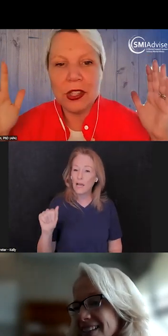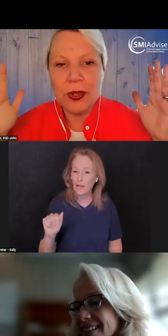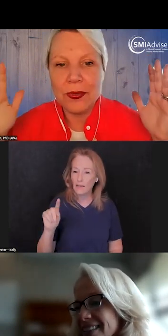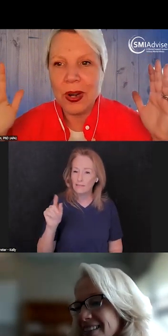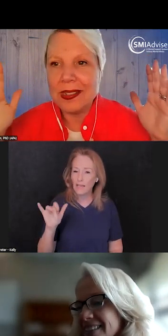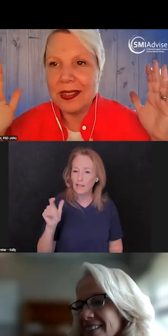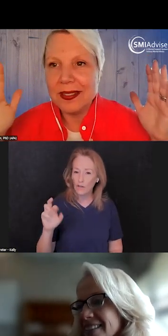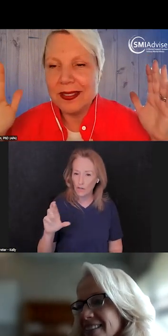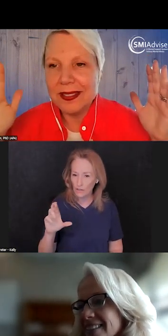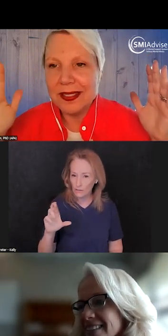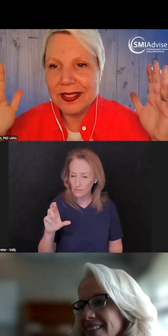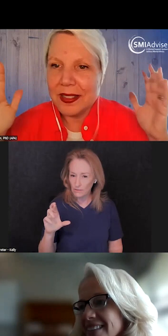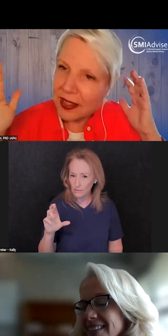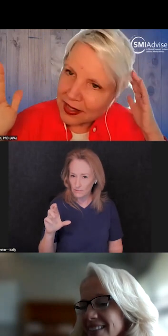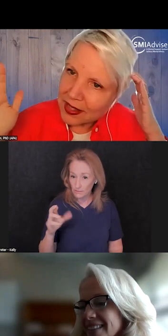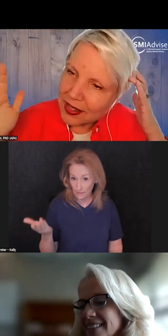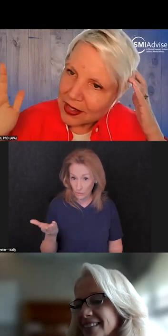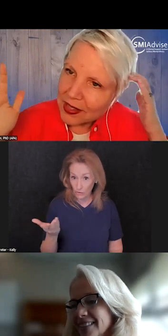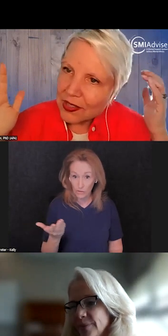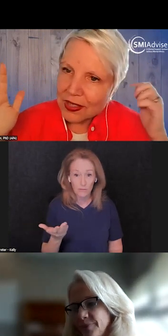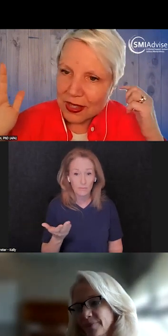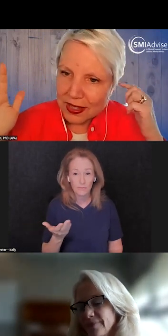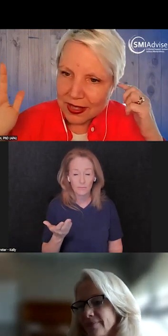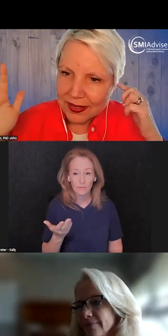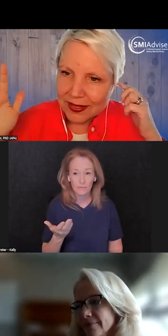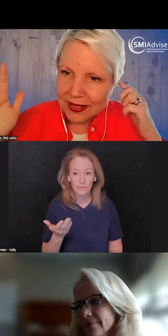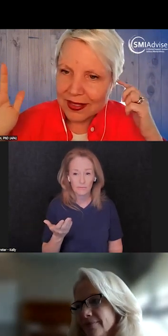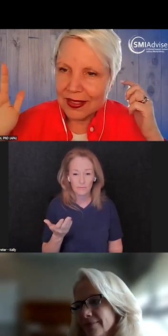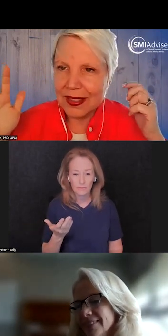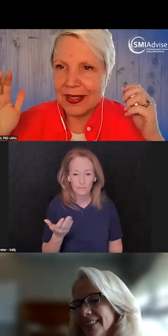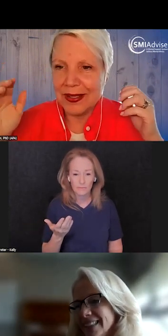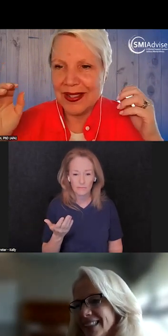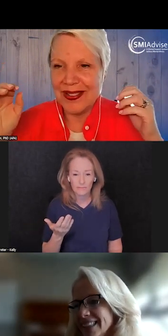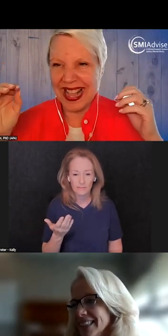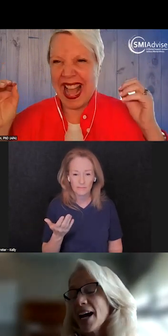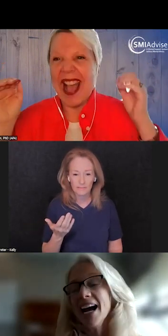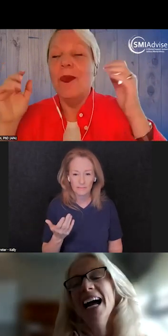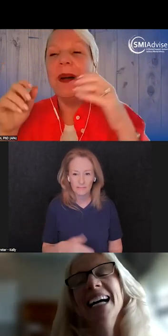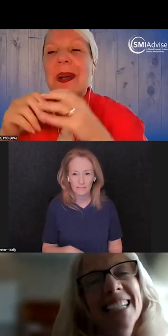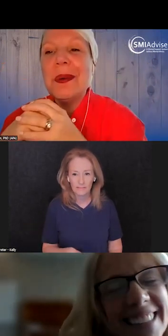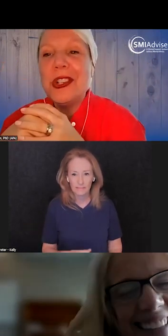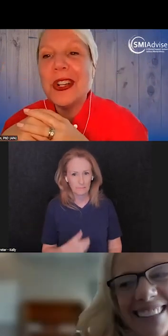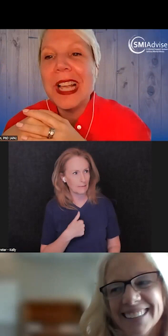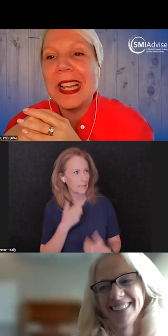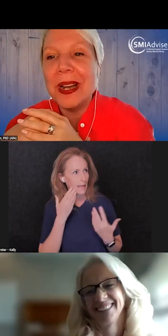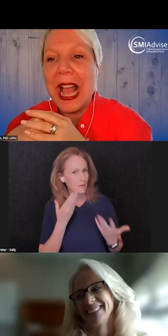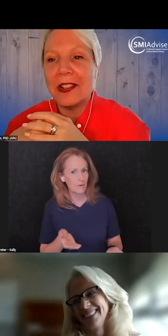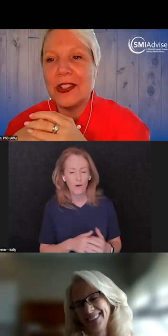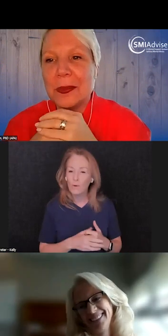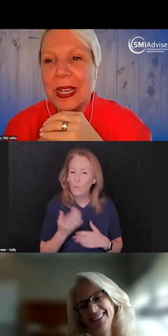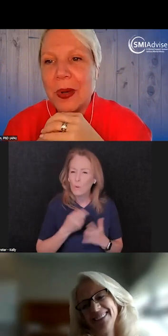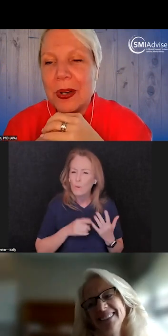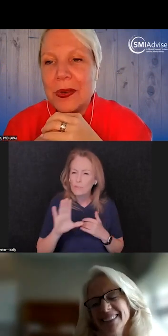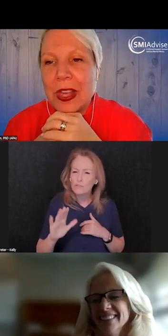we call you to the front? Oh my gosh, I don't think I would know. Yeah. What was your gut